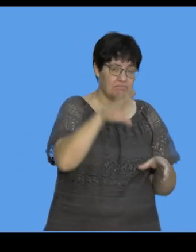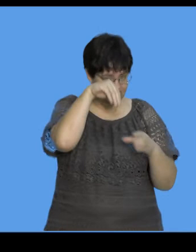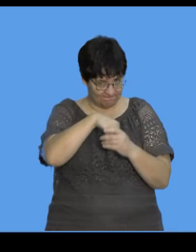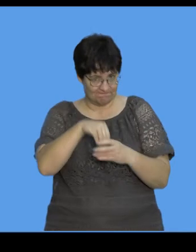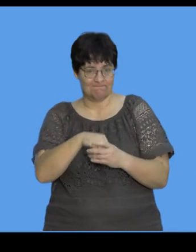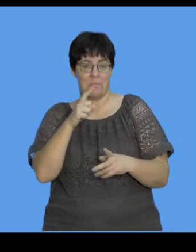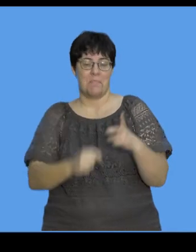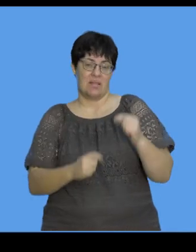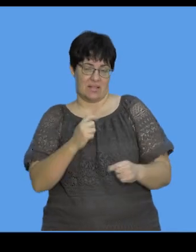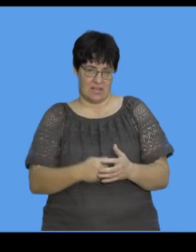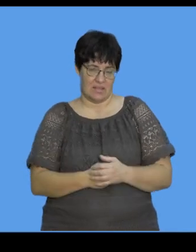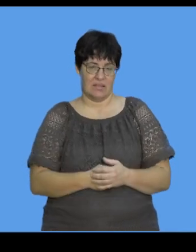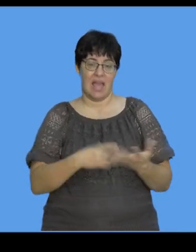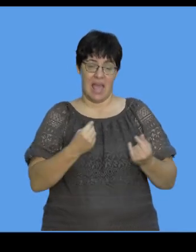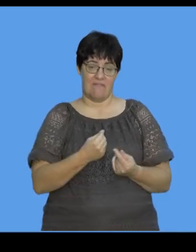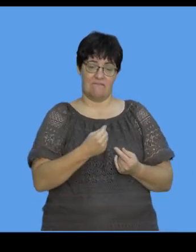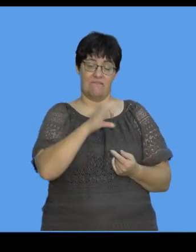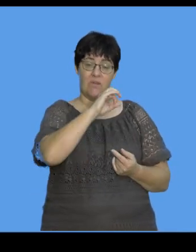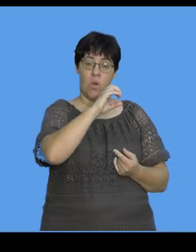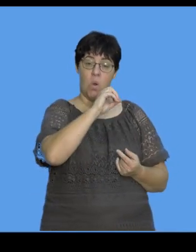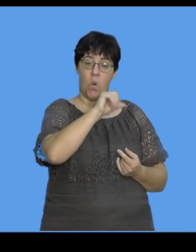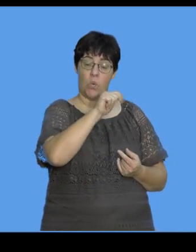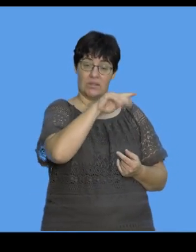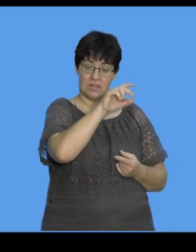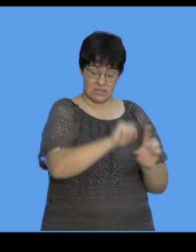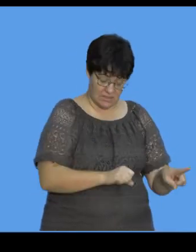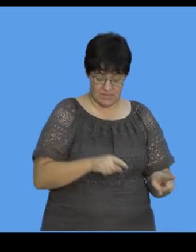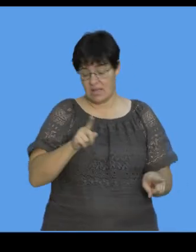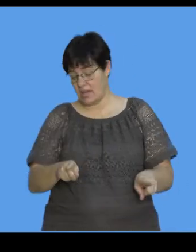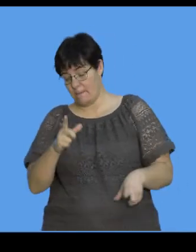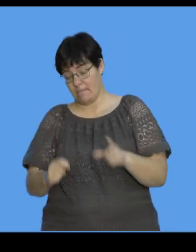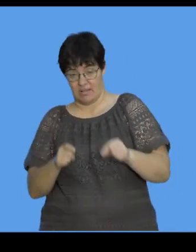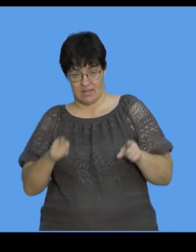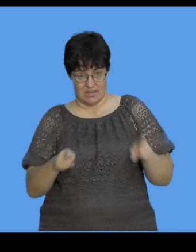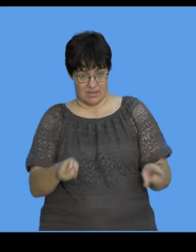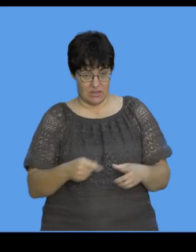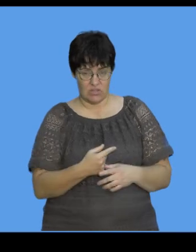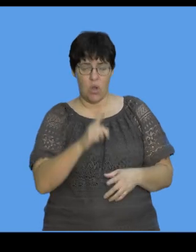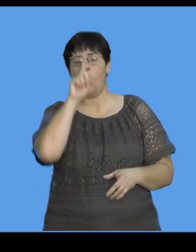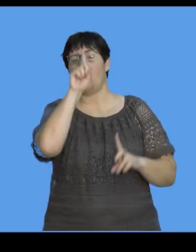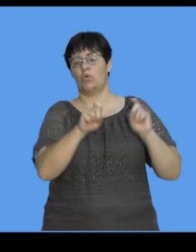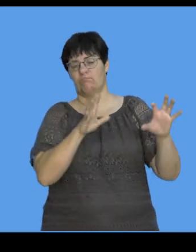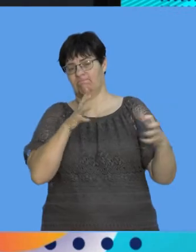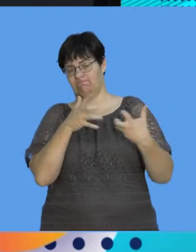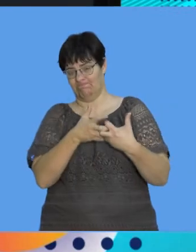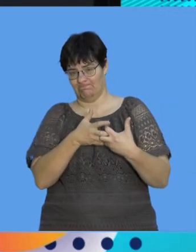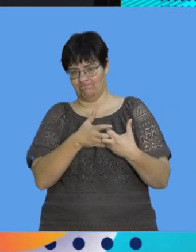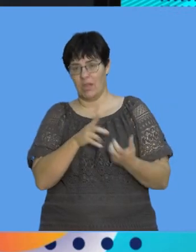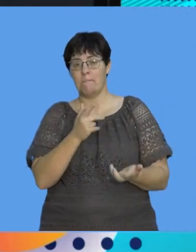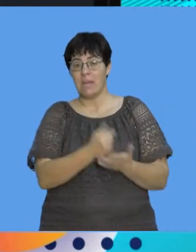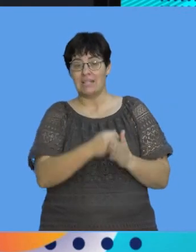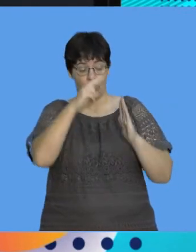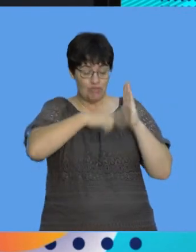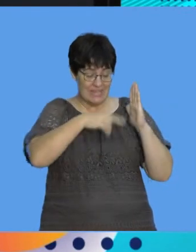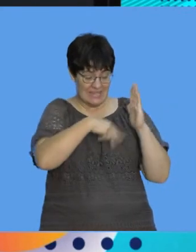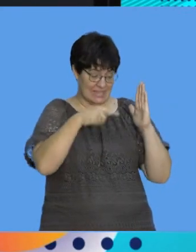all right? So you've got Jungle Oats, and you've got milk. Now we're going to ask you some questions. You've got to read the